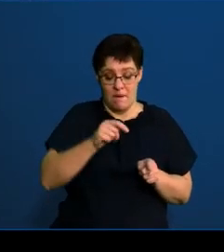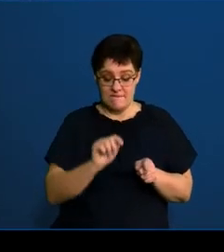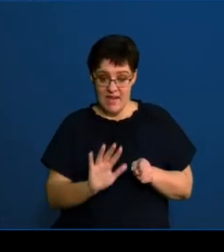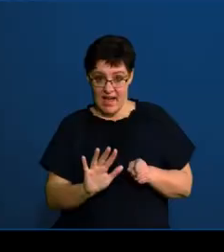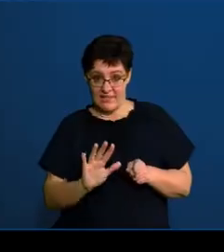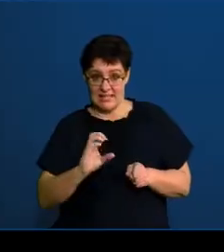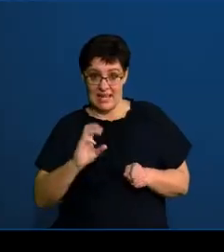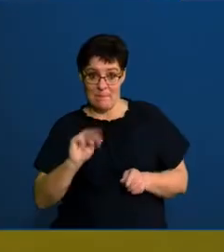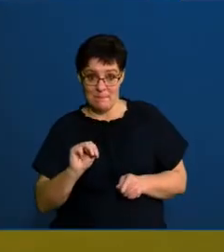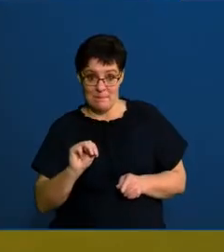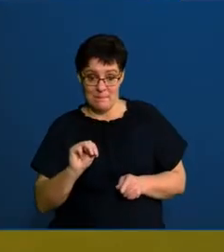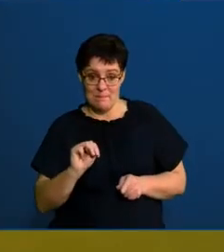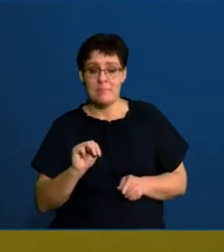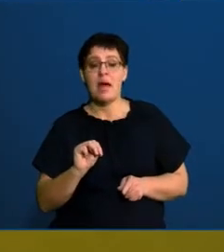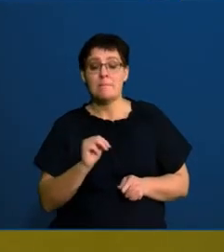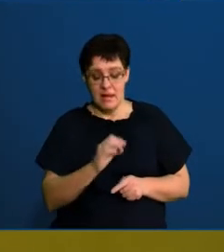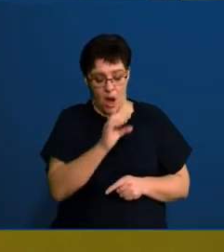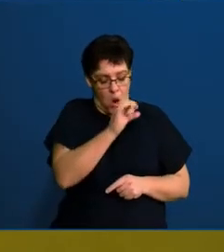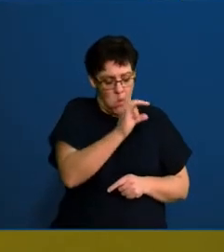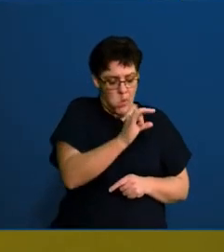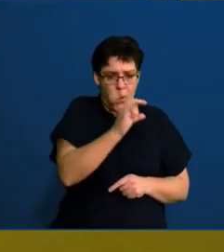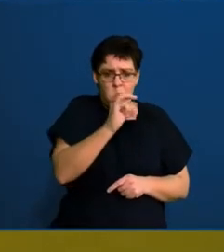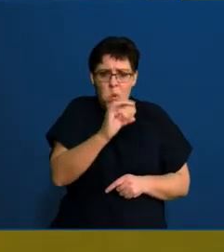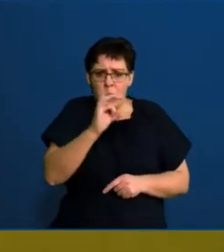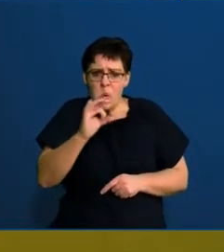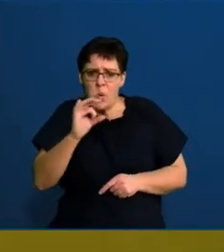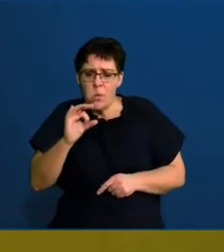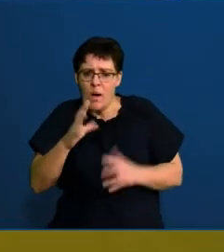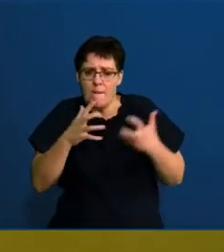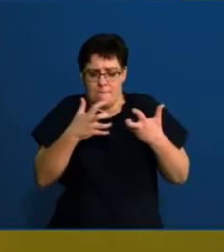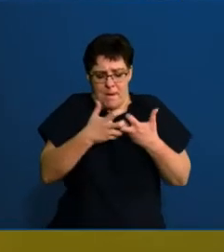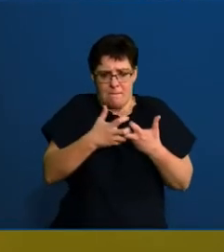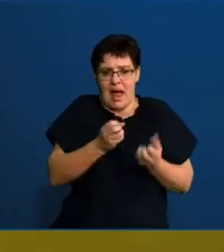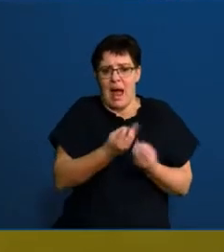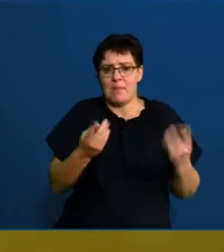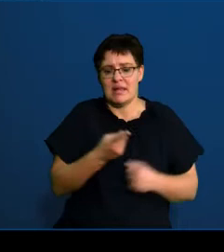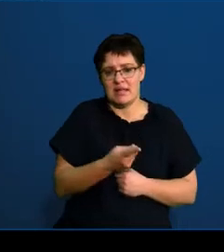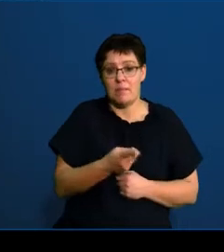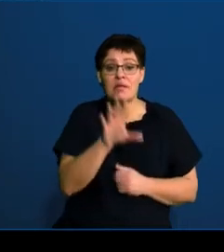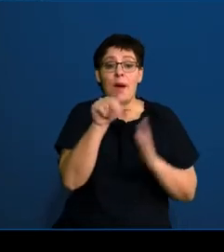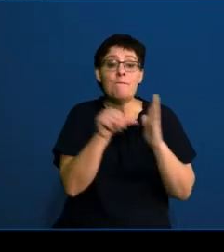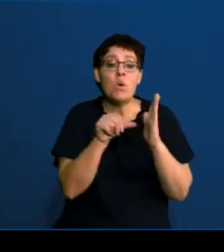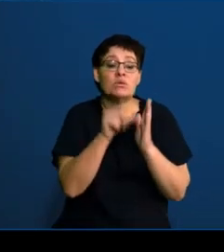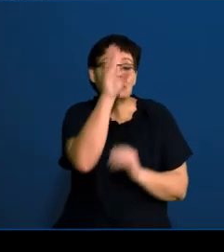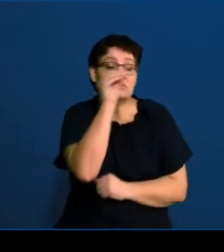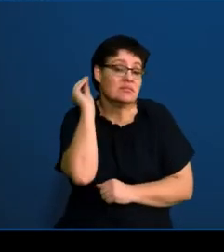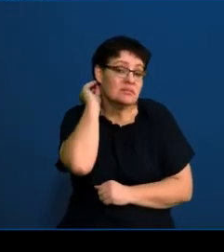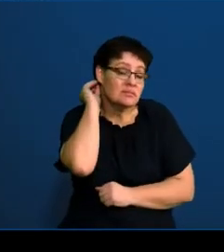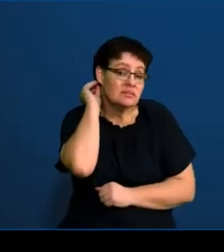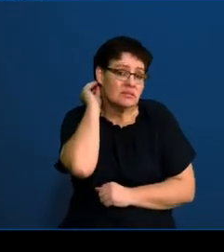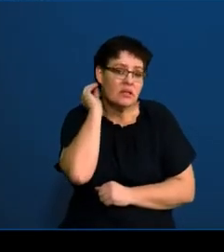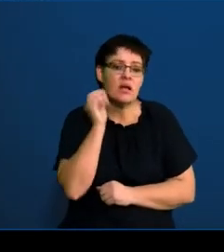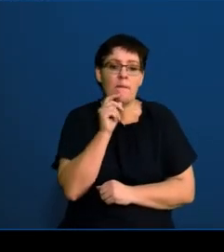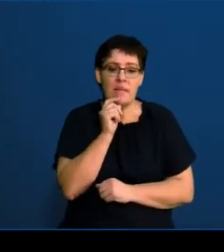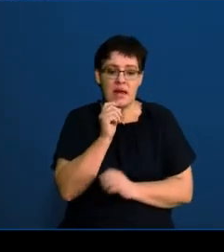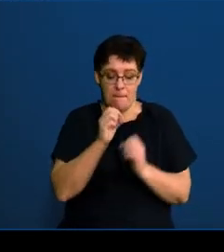And I'm going to see how many glass beads can fit into that. But what's really important to note, if I take this and enlarge